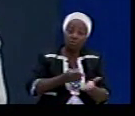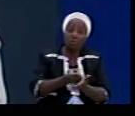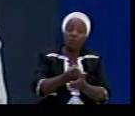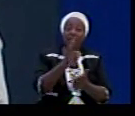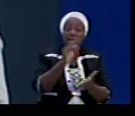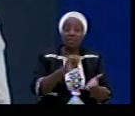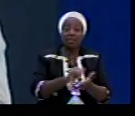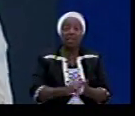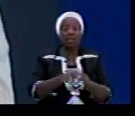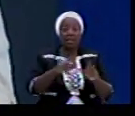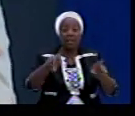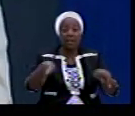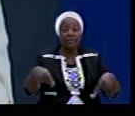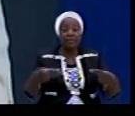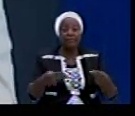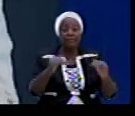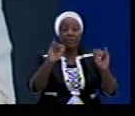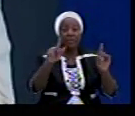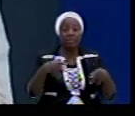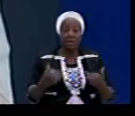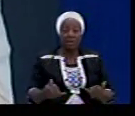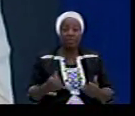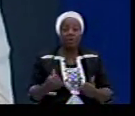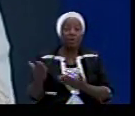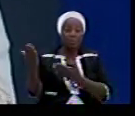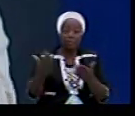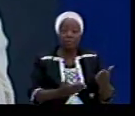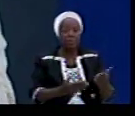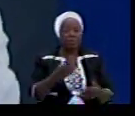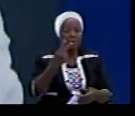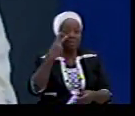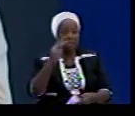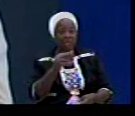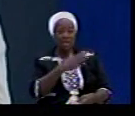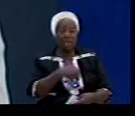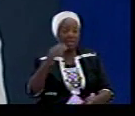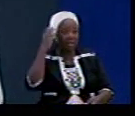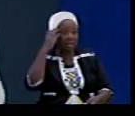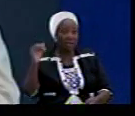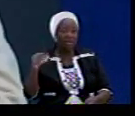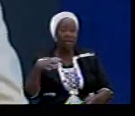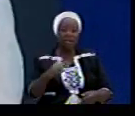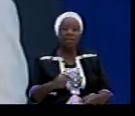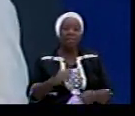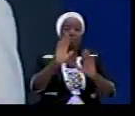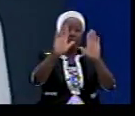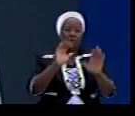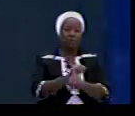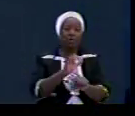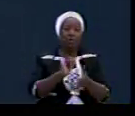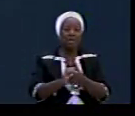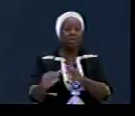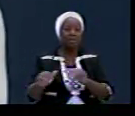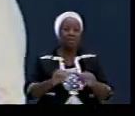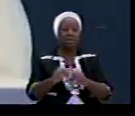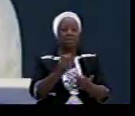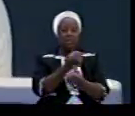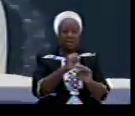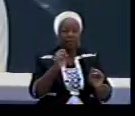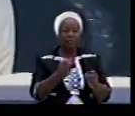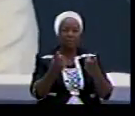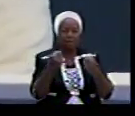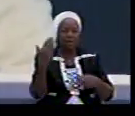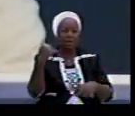now brought, seeing and hearing the miracles which he did, salvation came to